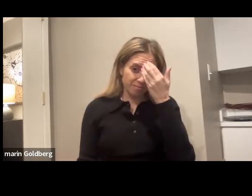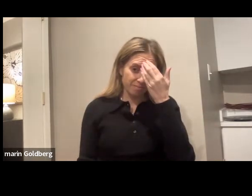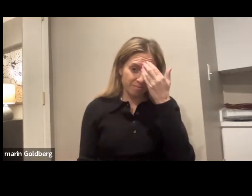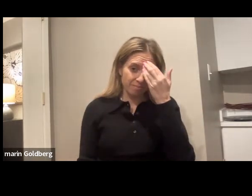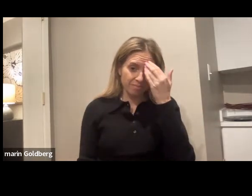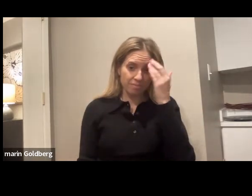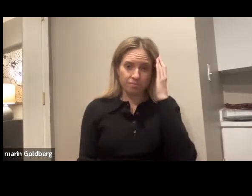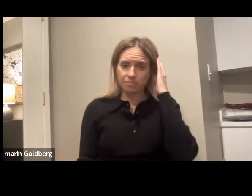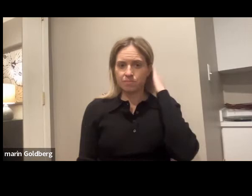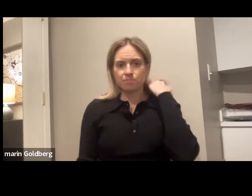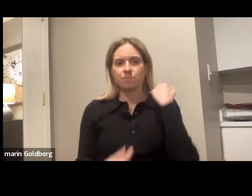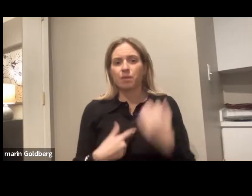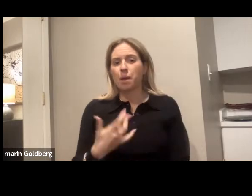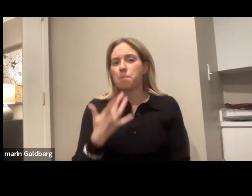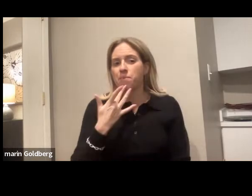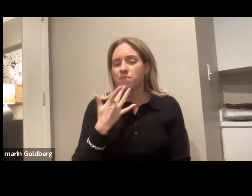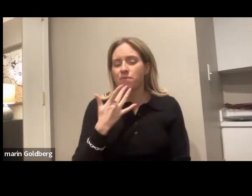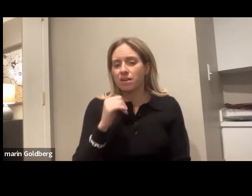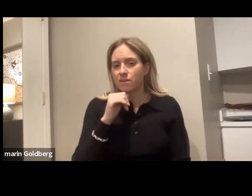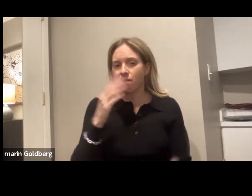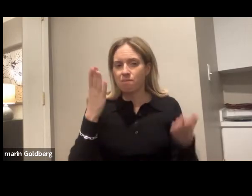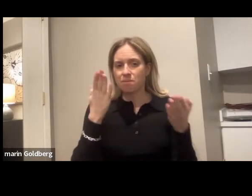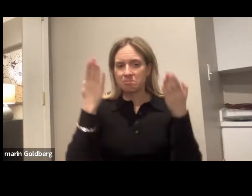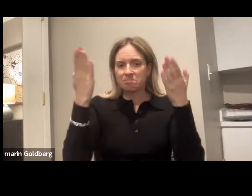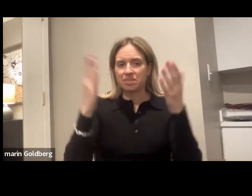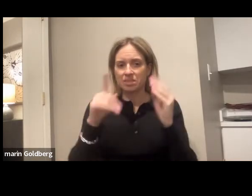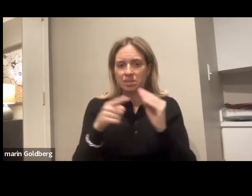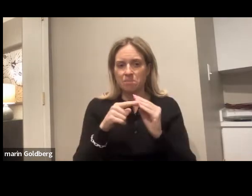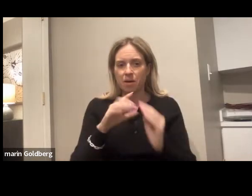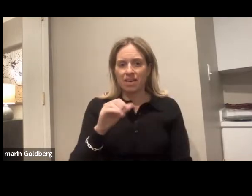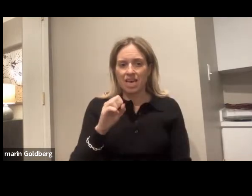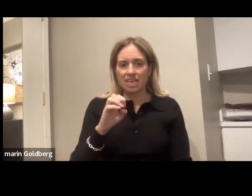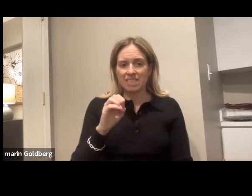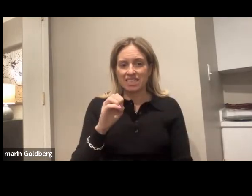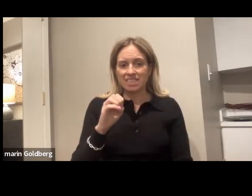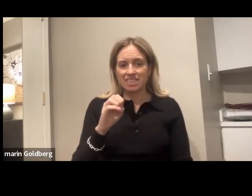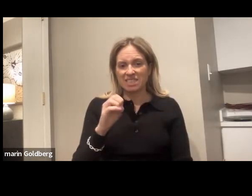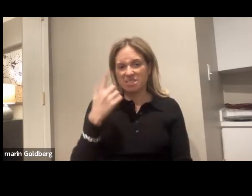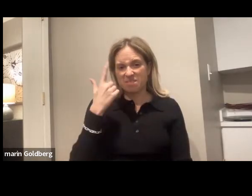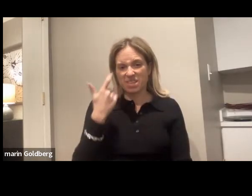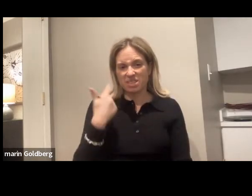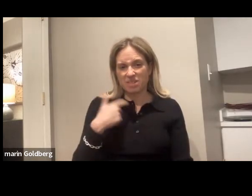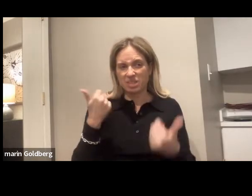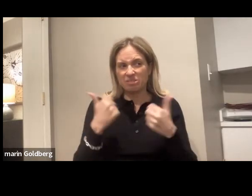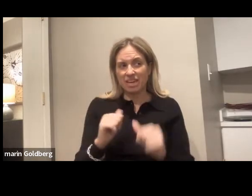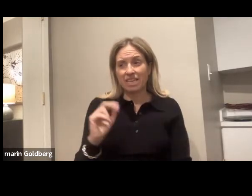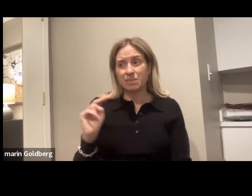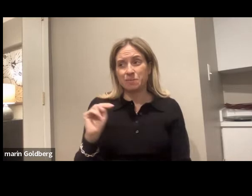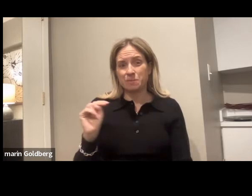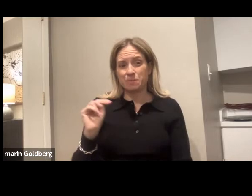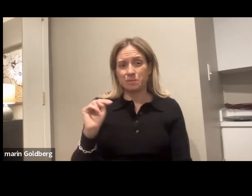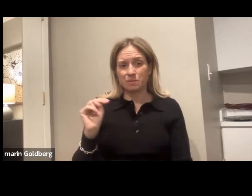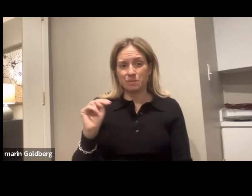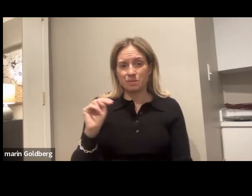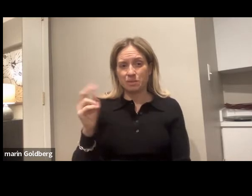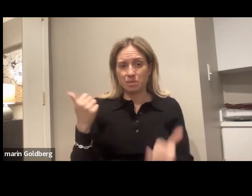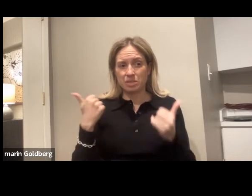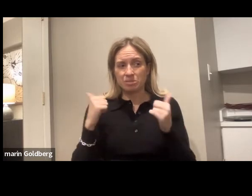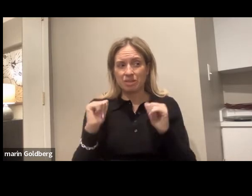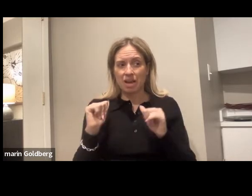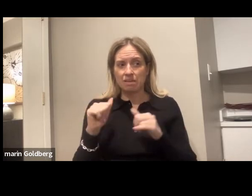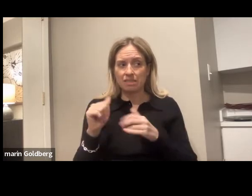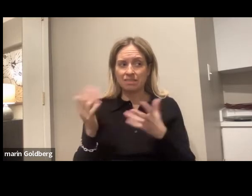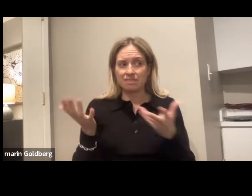I prefer to not make recommendations on the cases because we try to stay a little bit kind of like nonpartisan. Neutral. I would just Neutral.